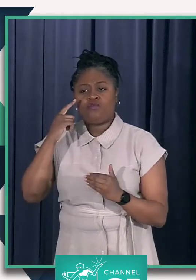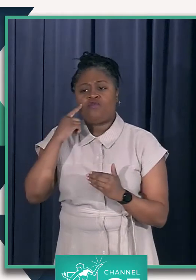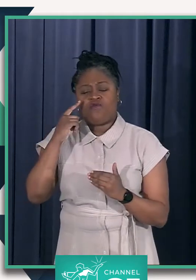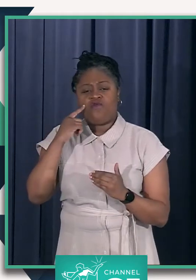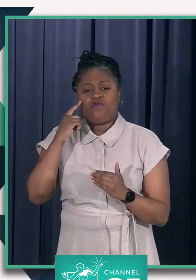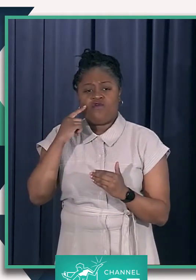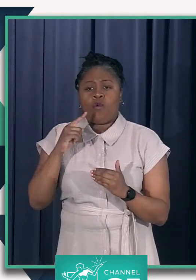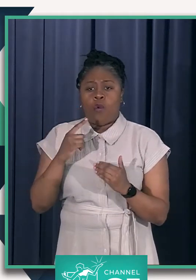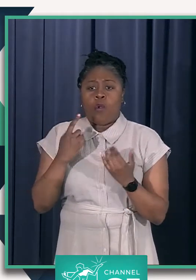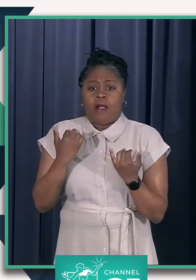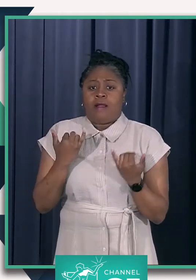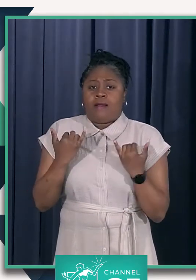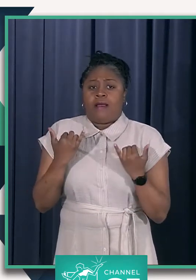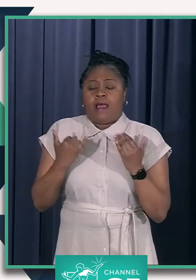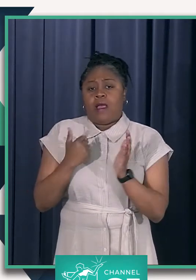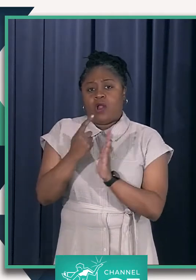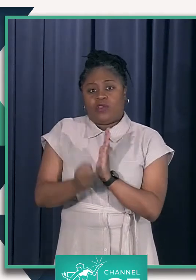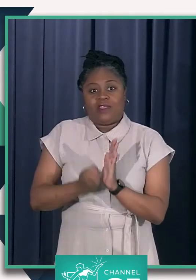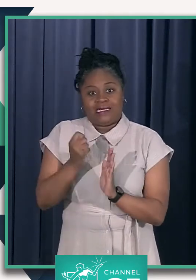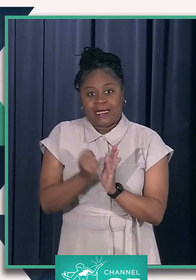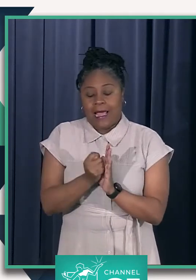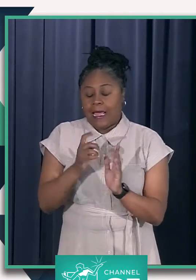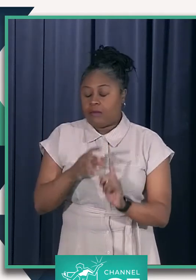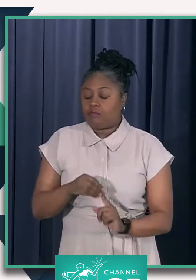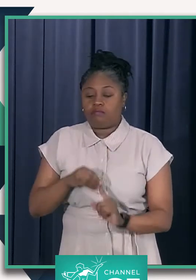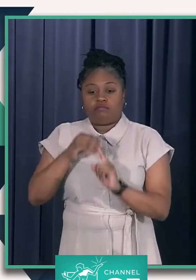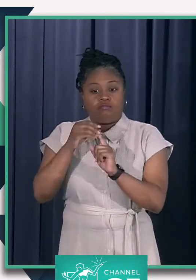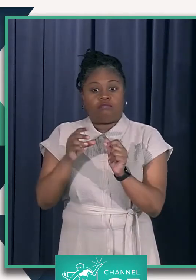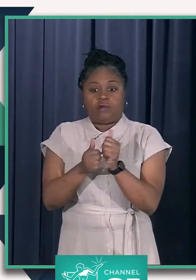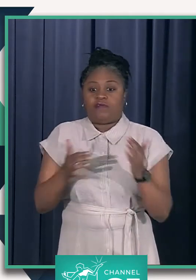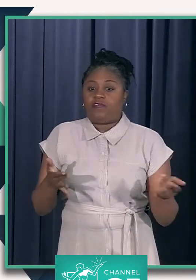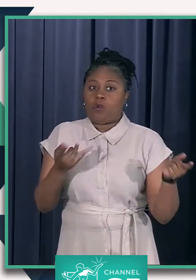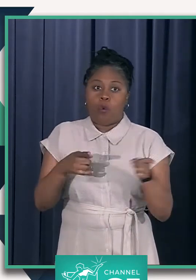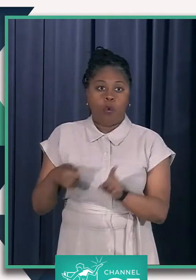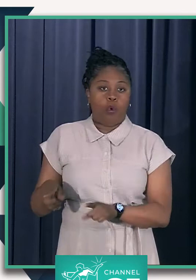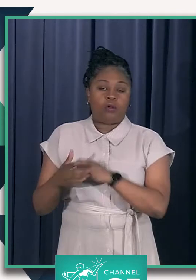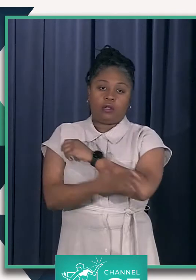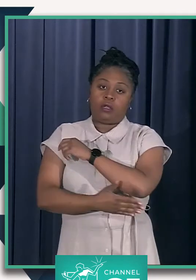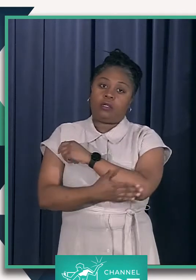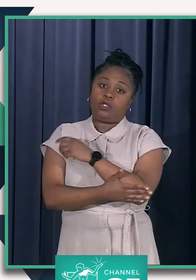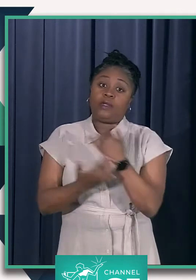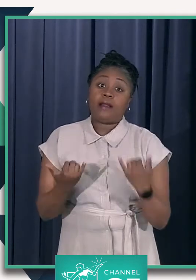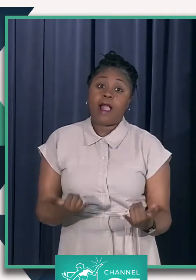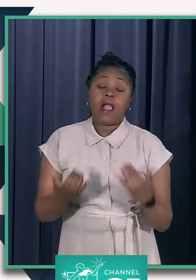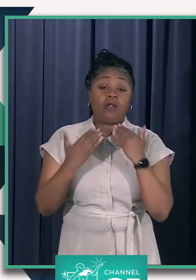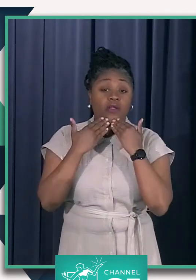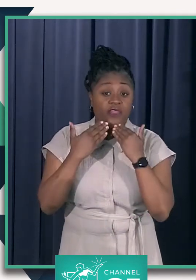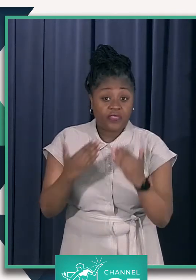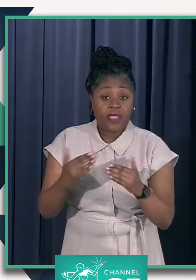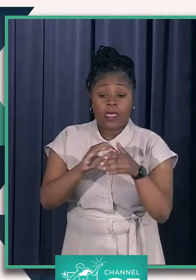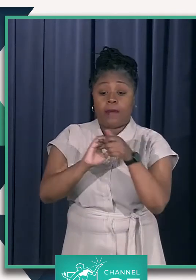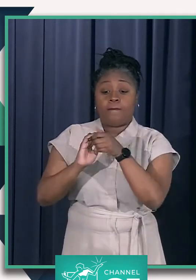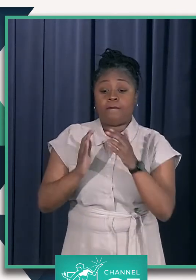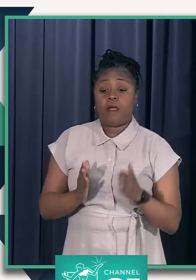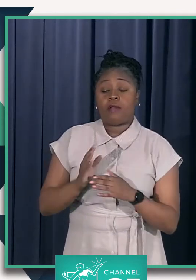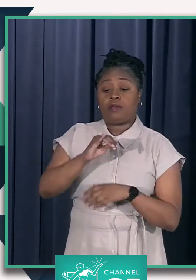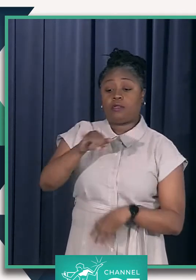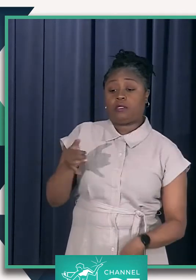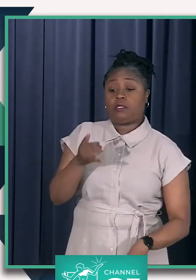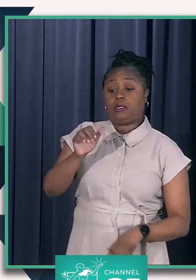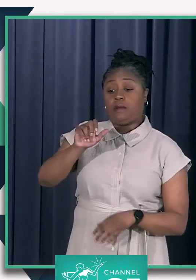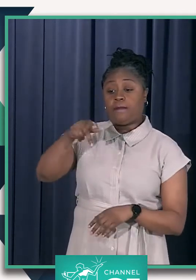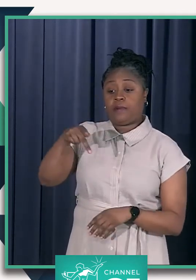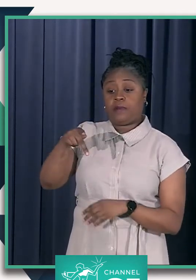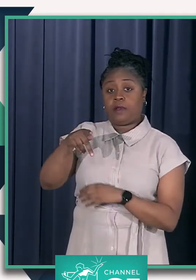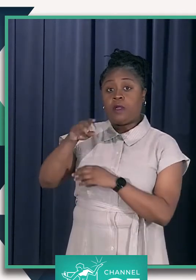in our country. I especially want to thank the partners, in addition to the city, Jpmorgan Chase, Detroit